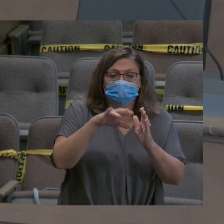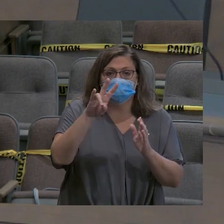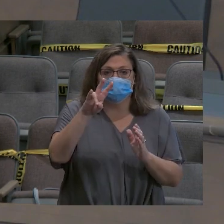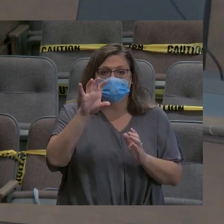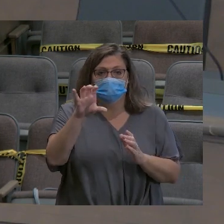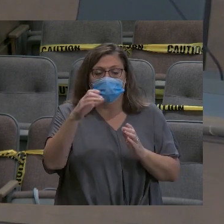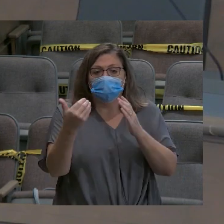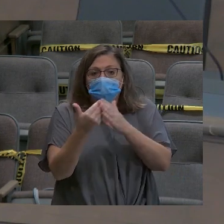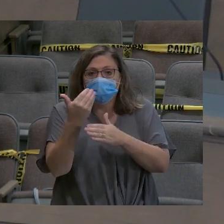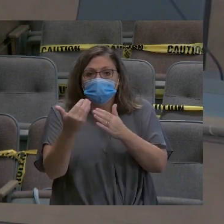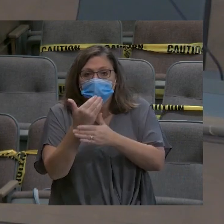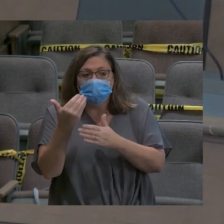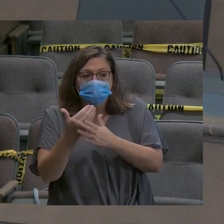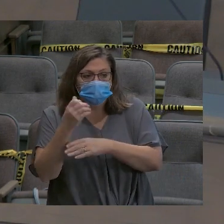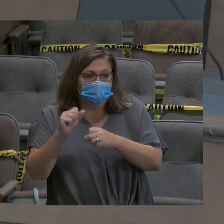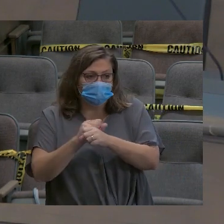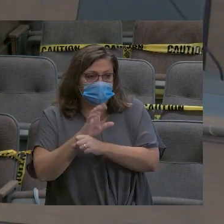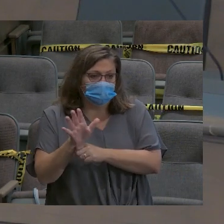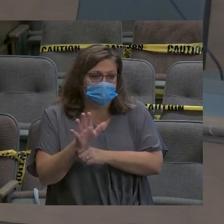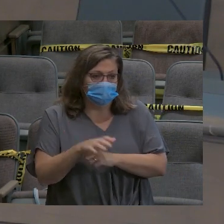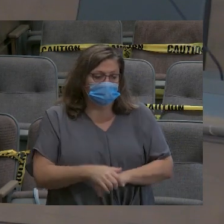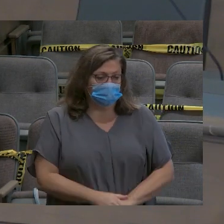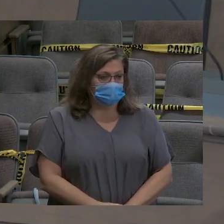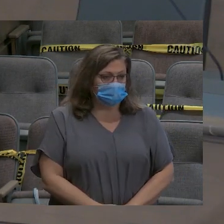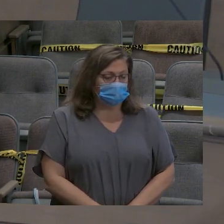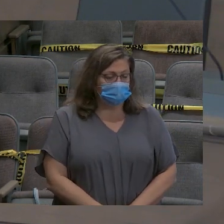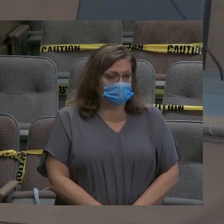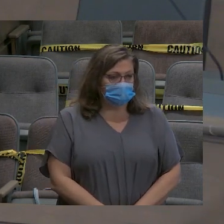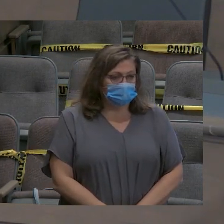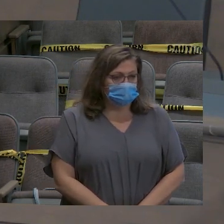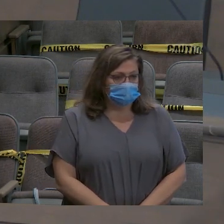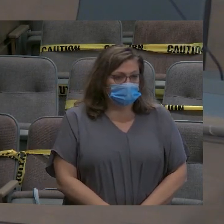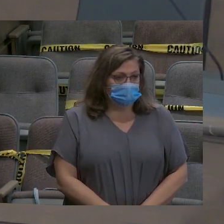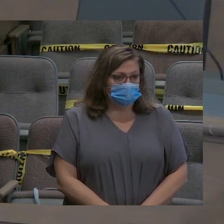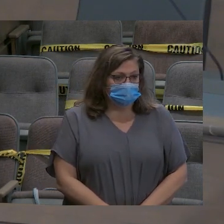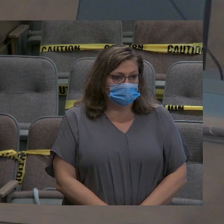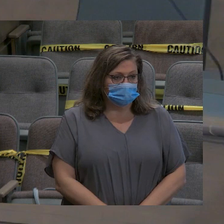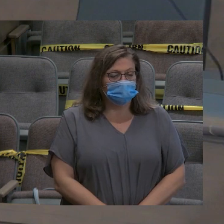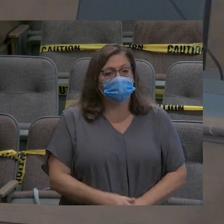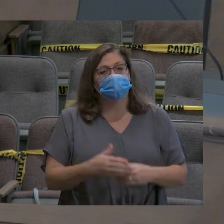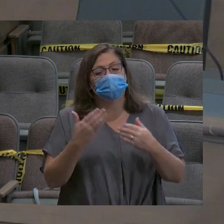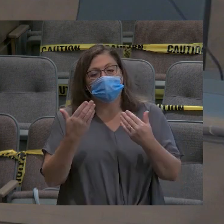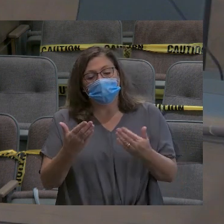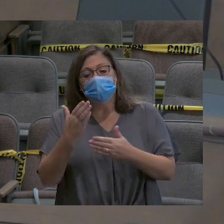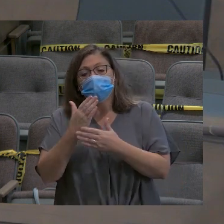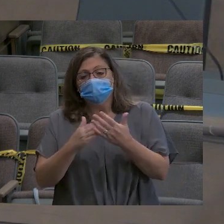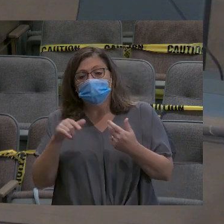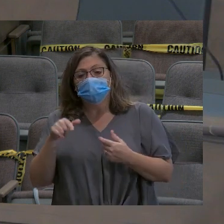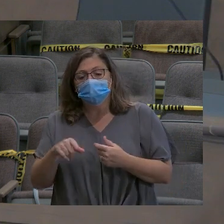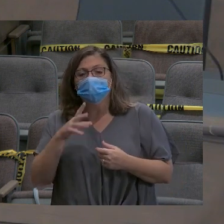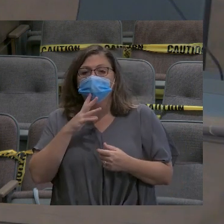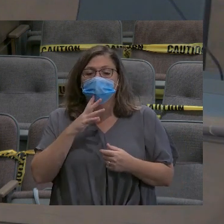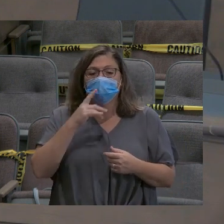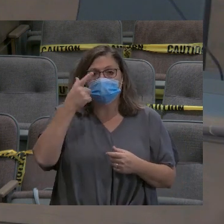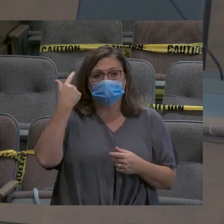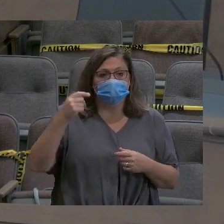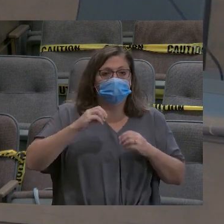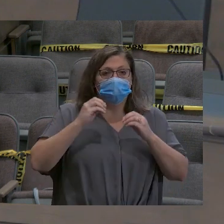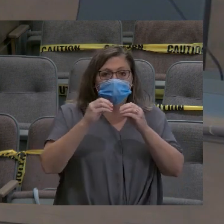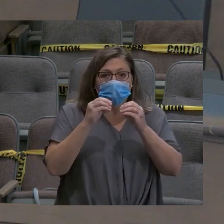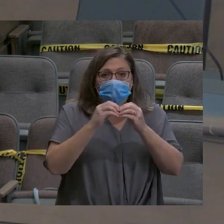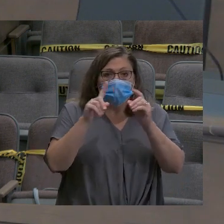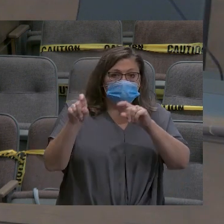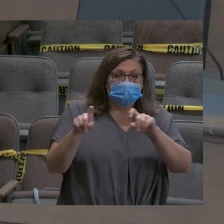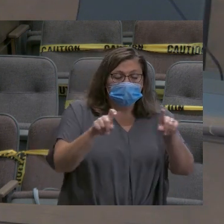3,700 new cases. And of course, some of this is a function of the broader testing, but what we need to